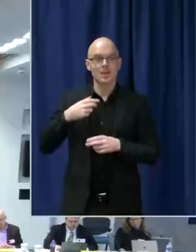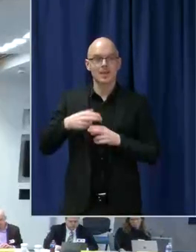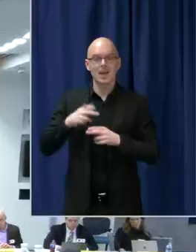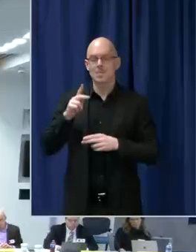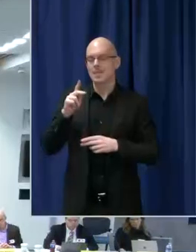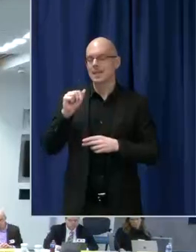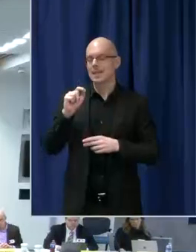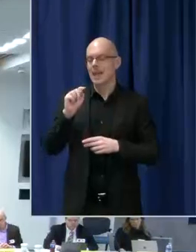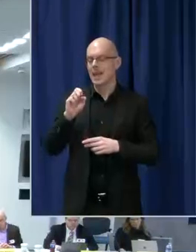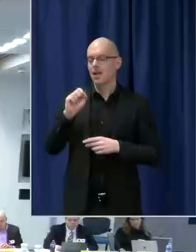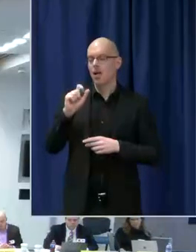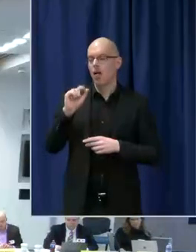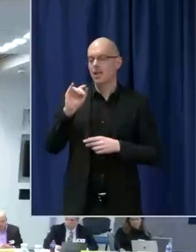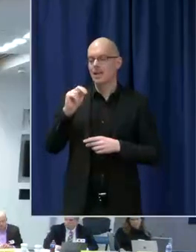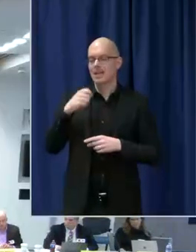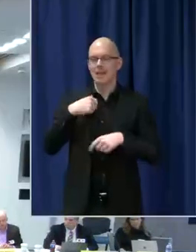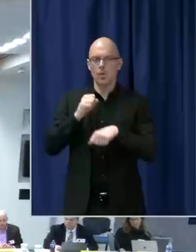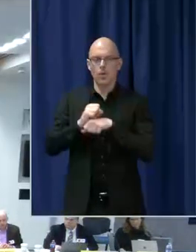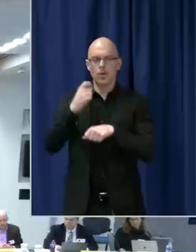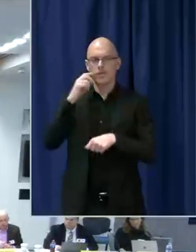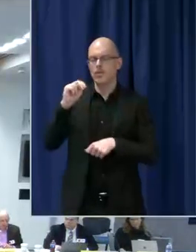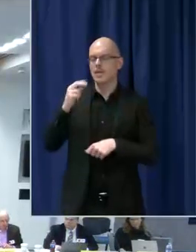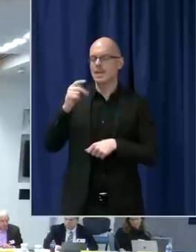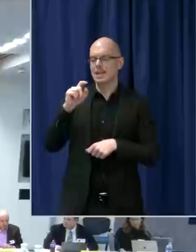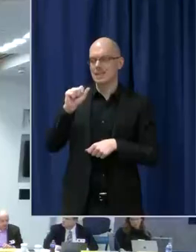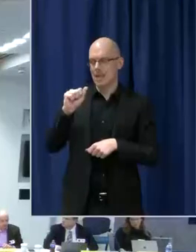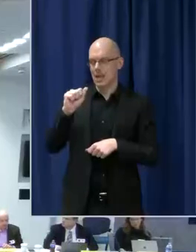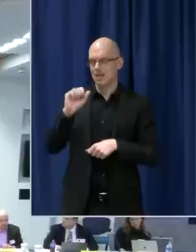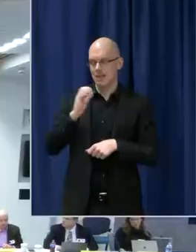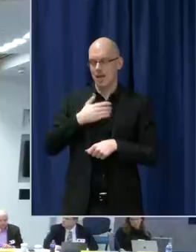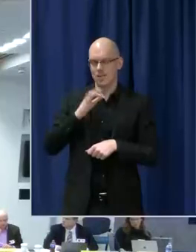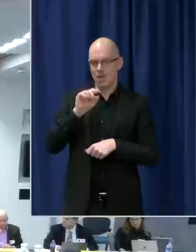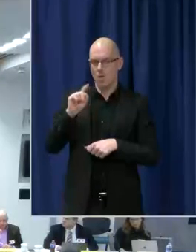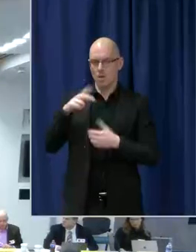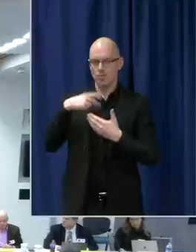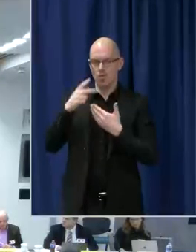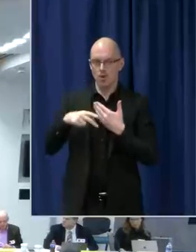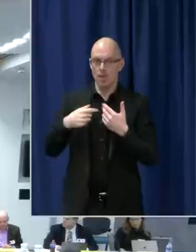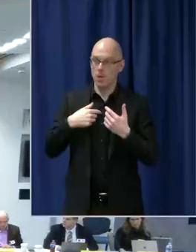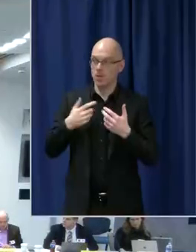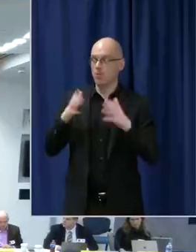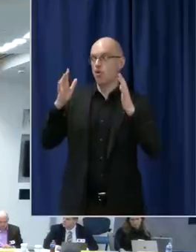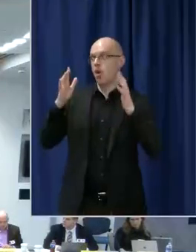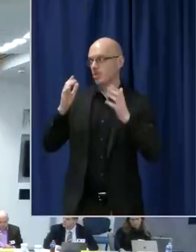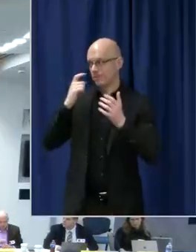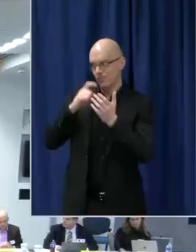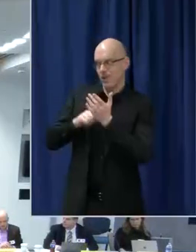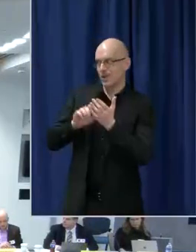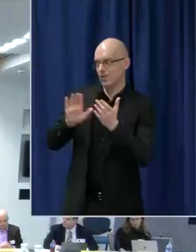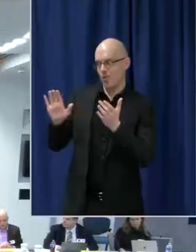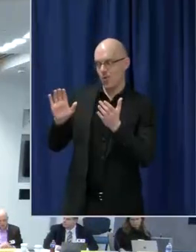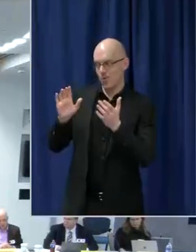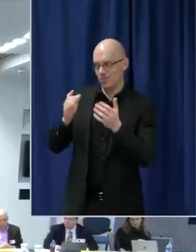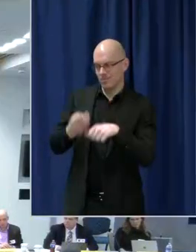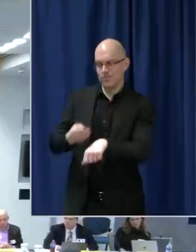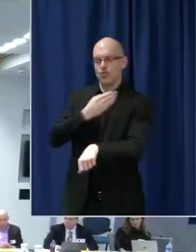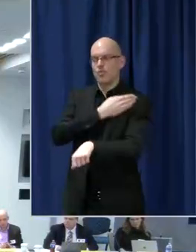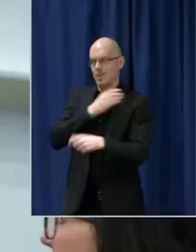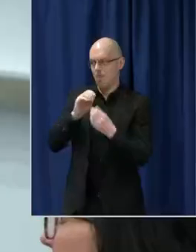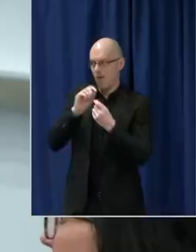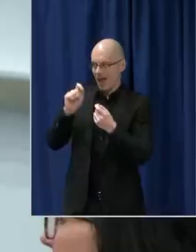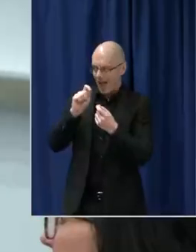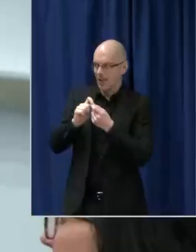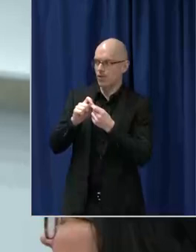National 911 Program, and I just want to applaud the FCC for the more accurate location rule, because I think this is